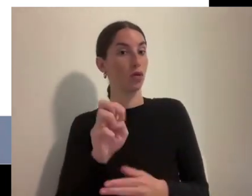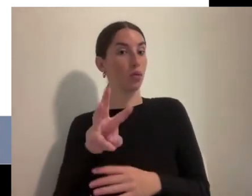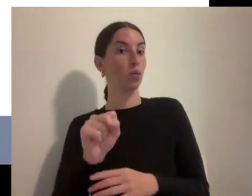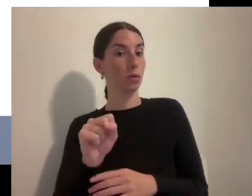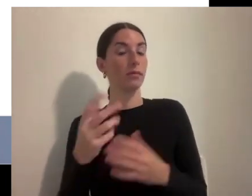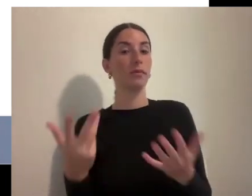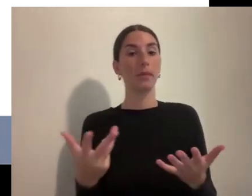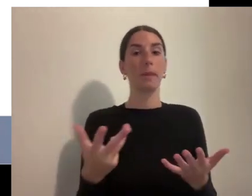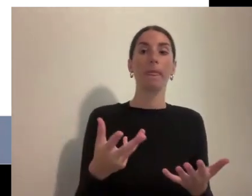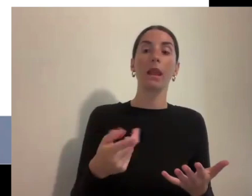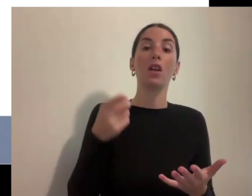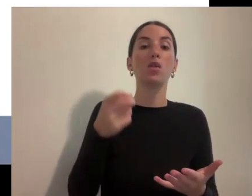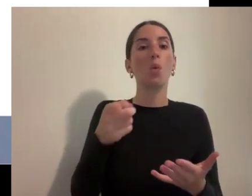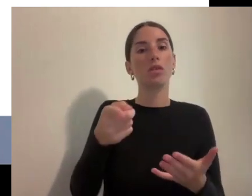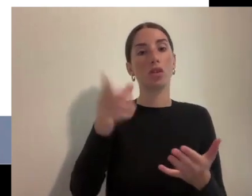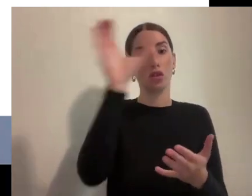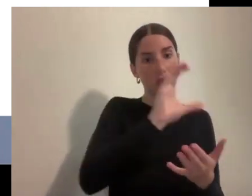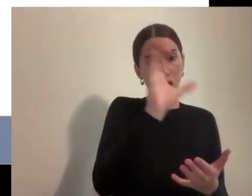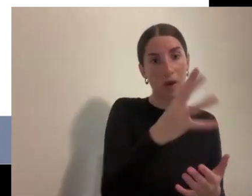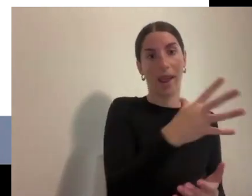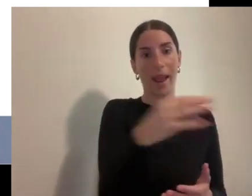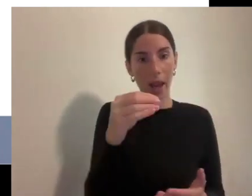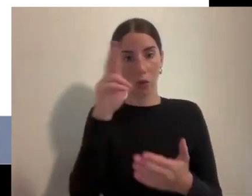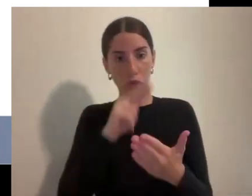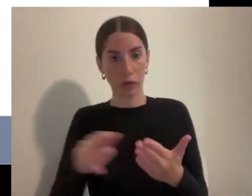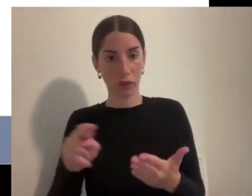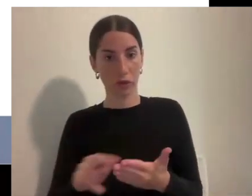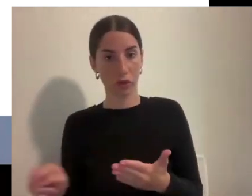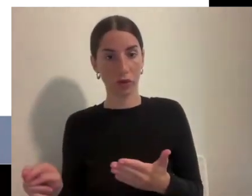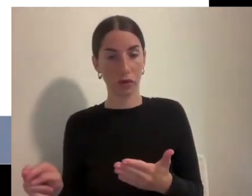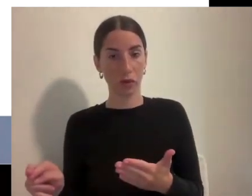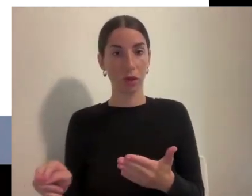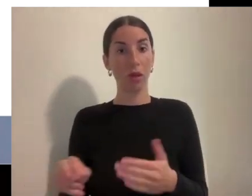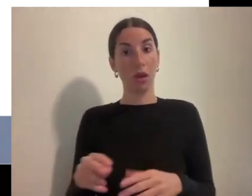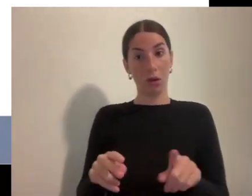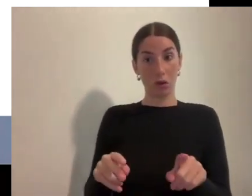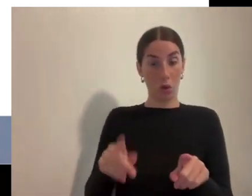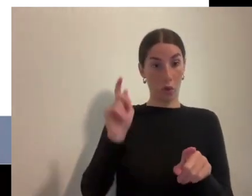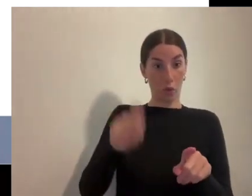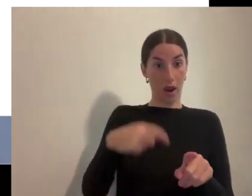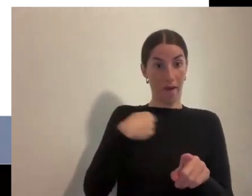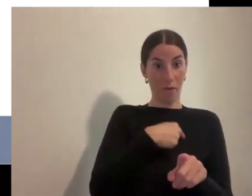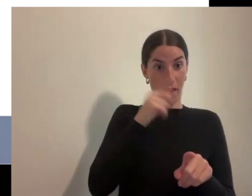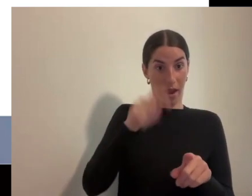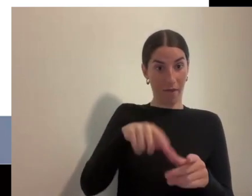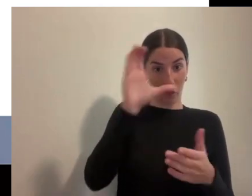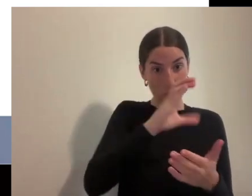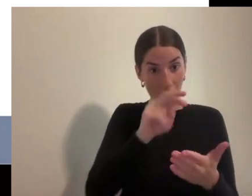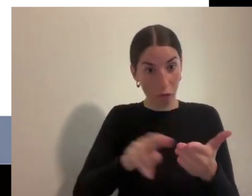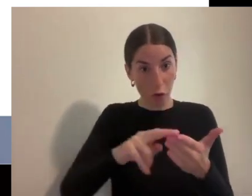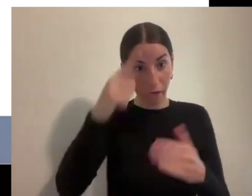search and research. Do we have to do search for our work? Let me know. Give me a one if yes, a two if